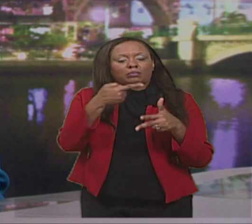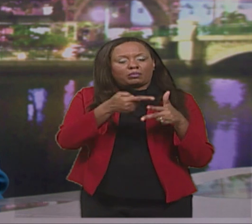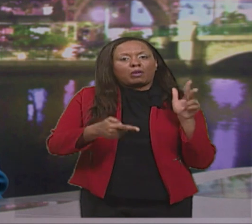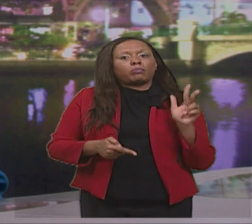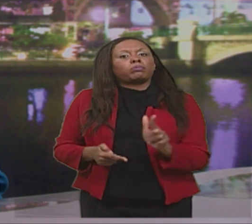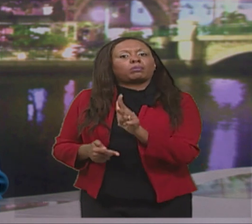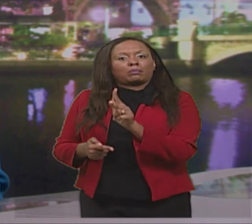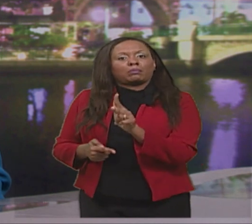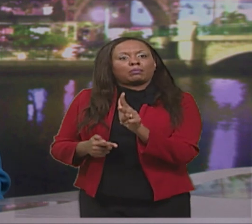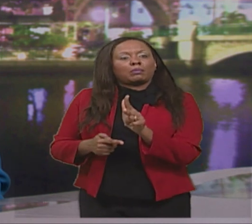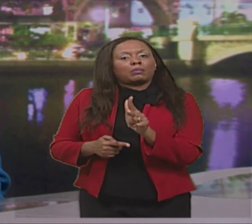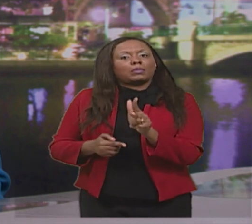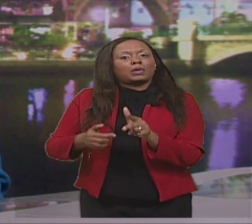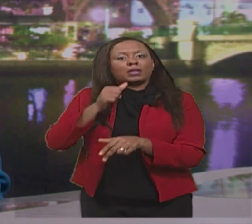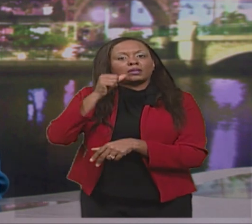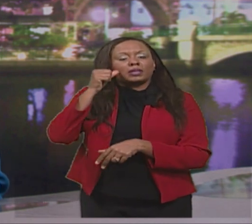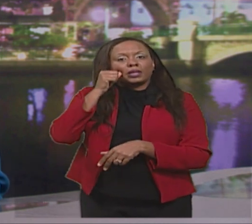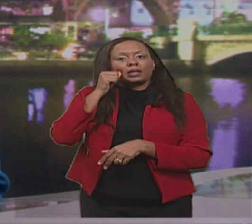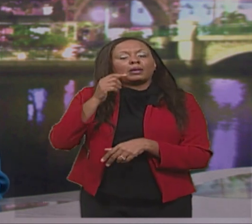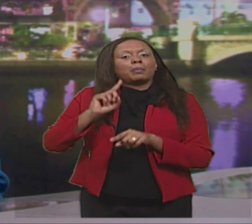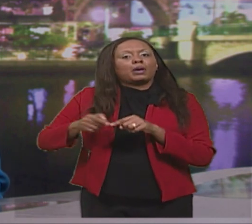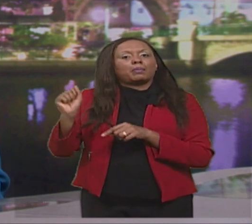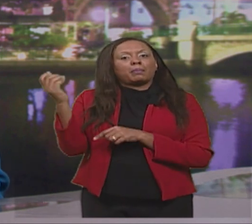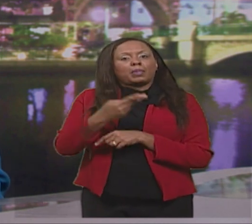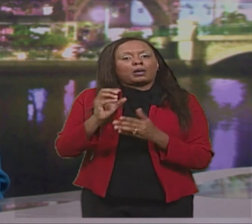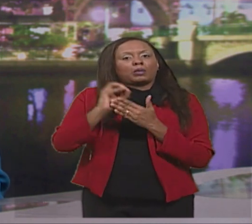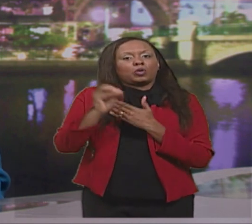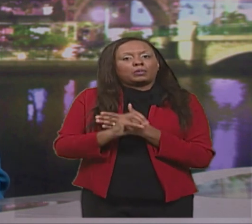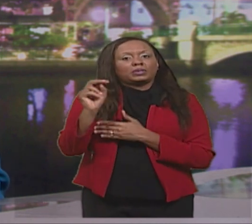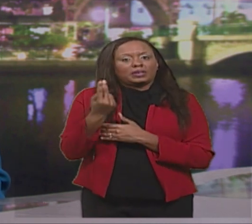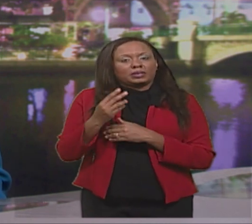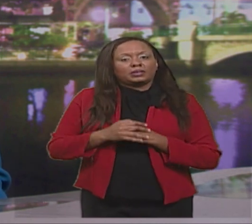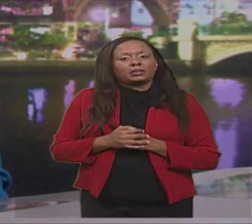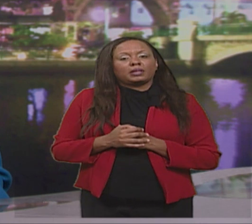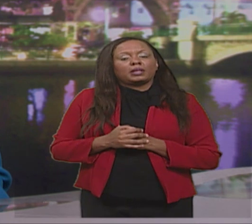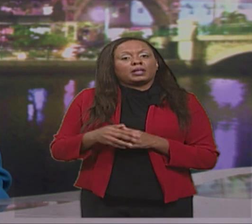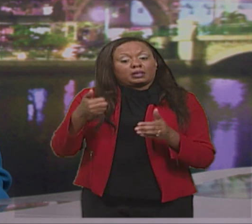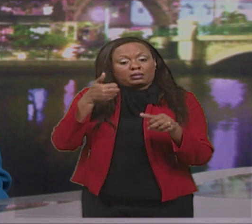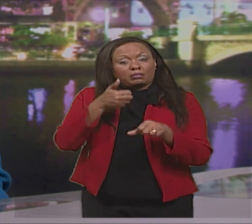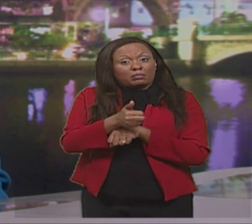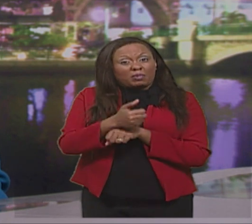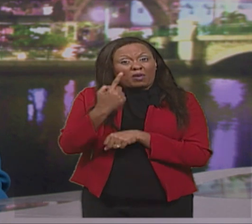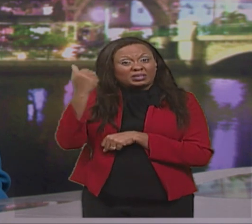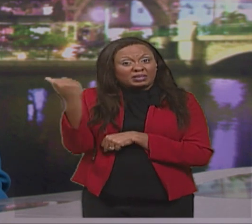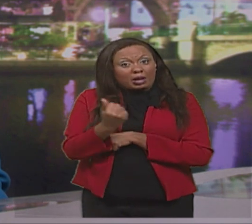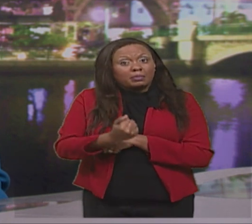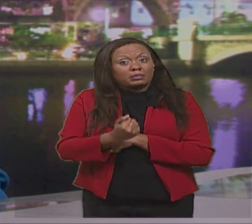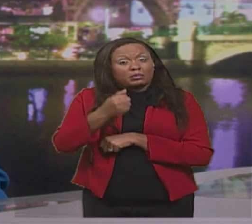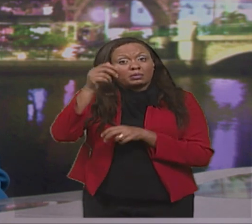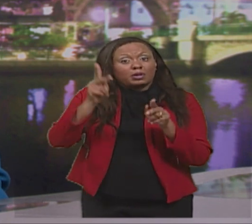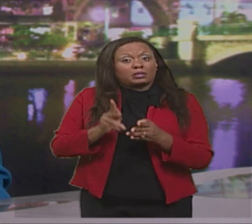on October 2nd. The 3 are charged with stabbing Steed in Bulwell on the outskirts of East Midlands City on